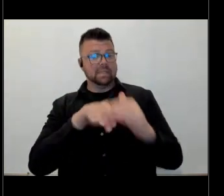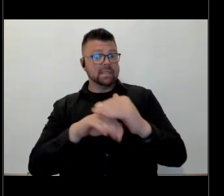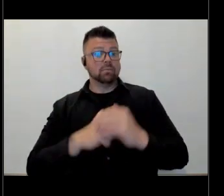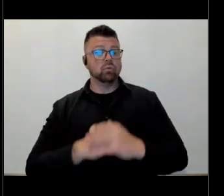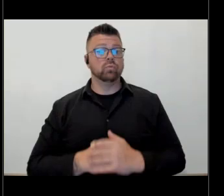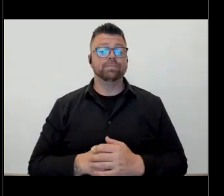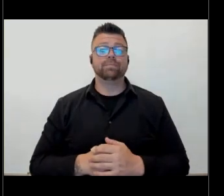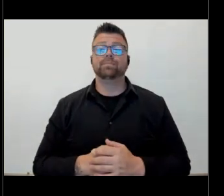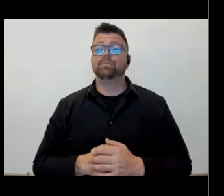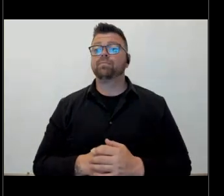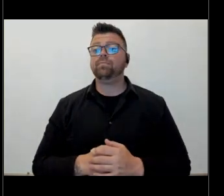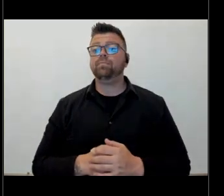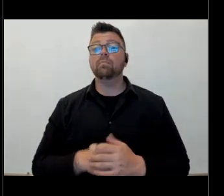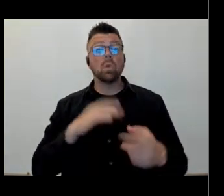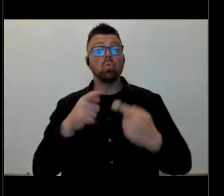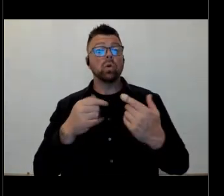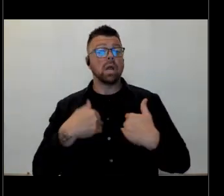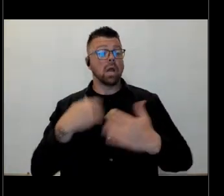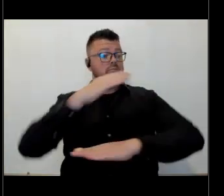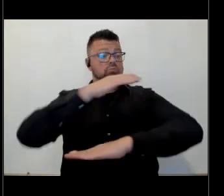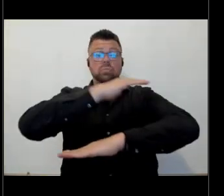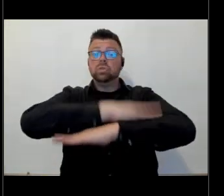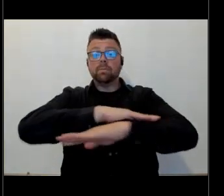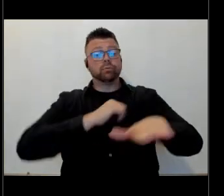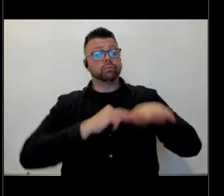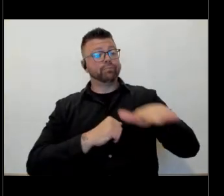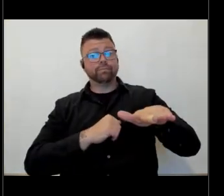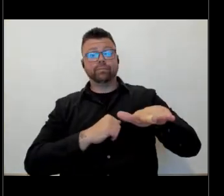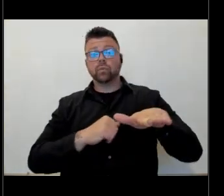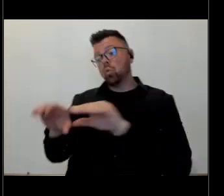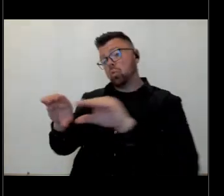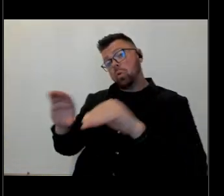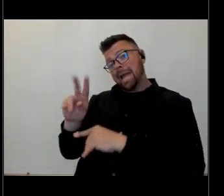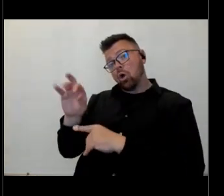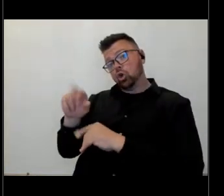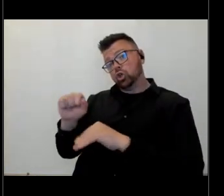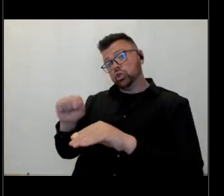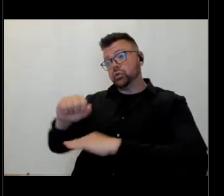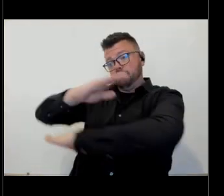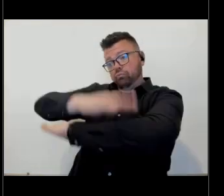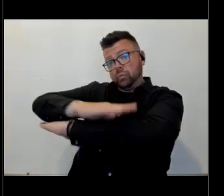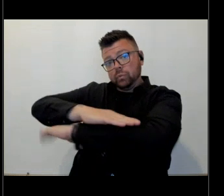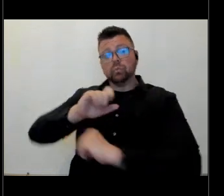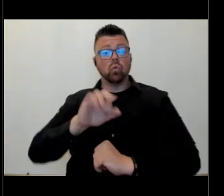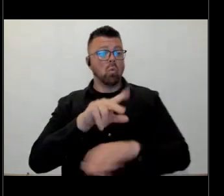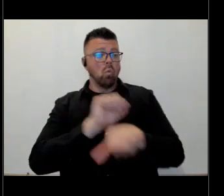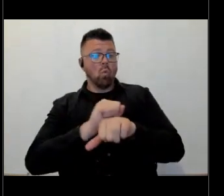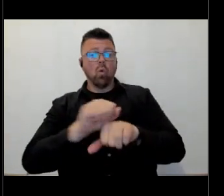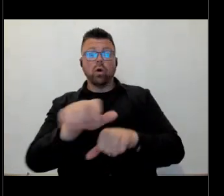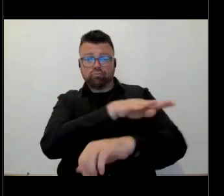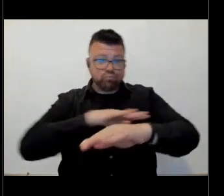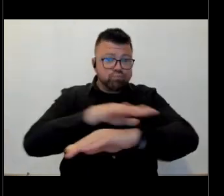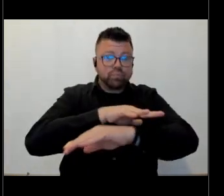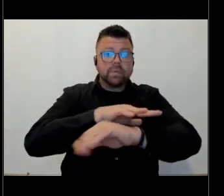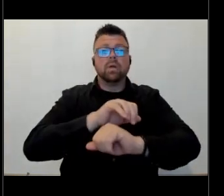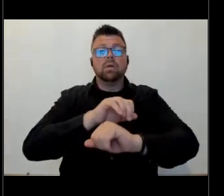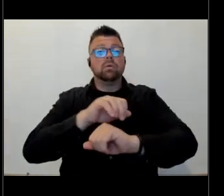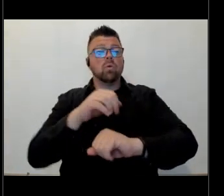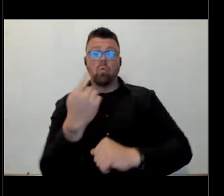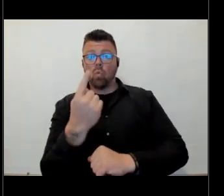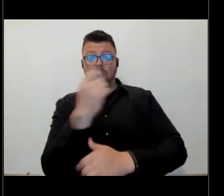When there are tables, counters, or work surfaces, one of each must